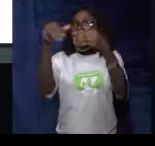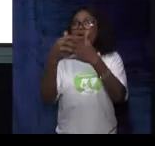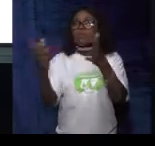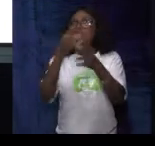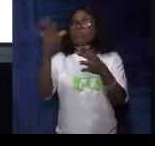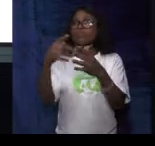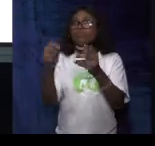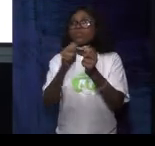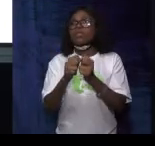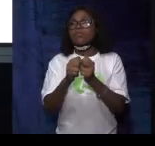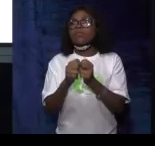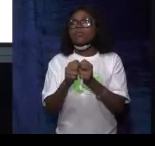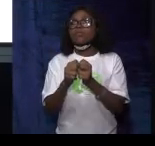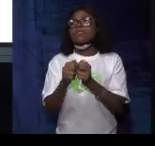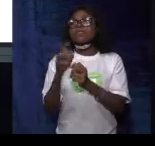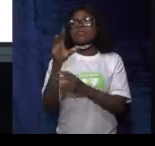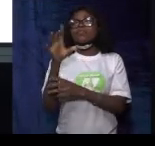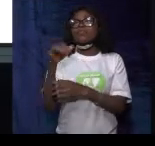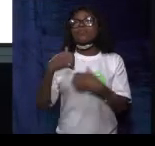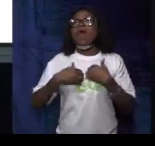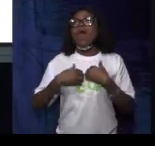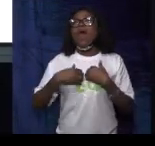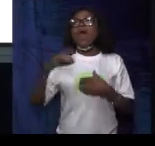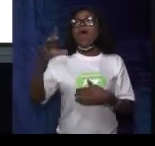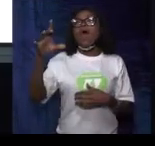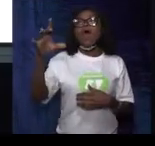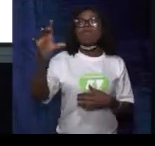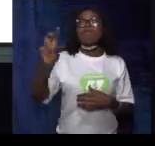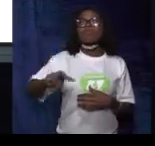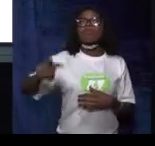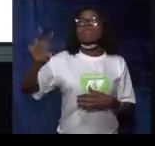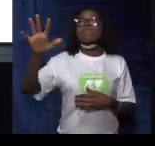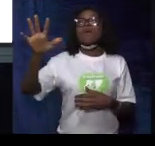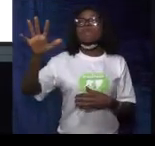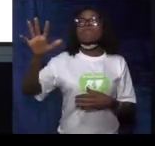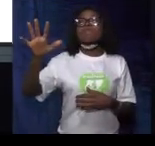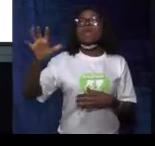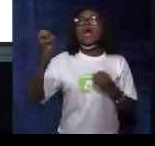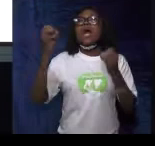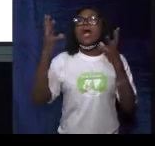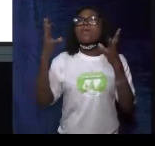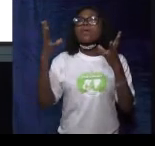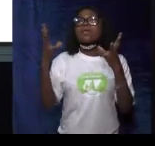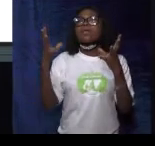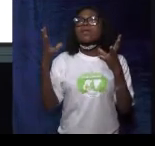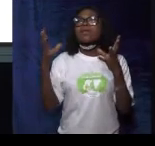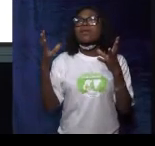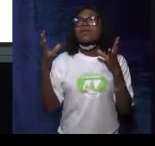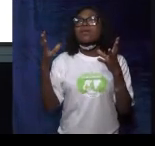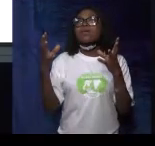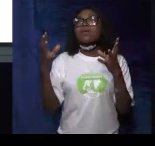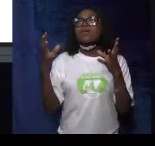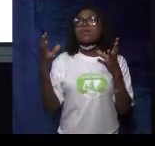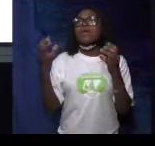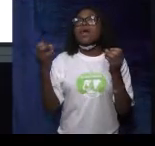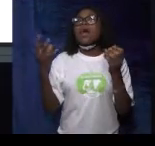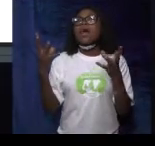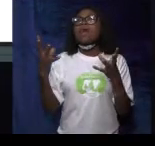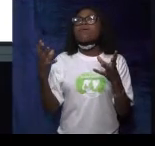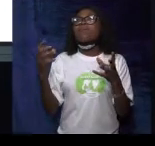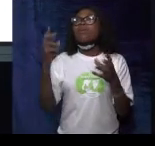6 is 11, plus 4 is 15, plus 3 is 18. 18 plus 7 is 25. Now, how many